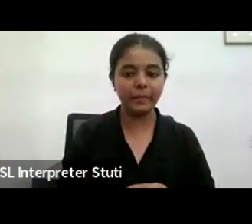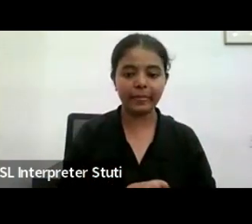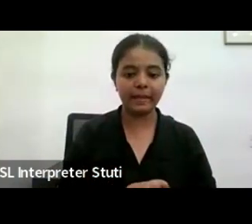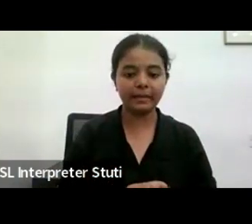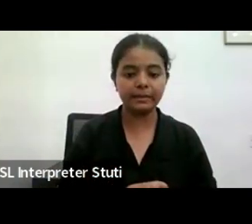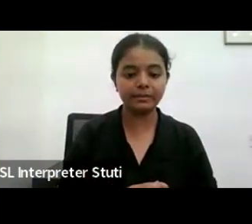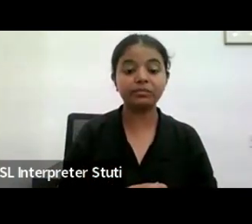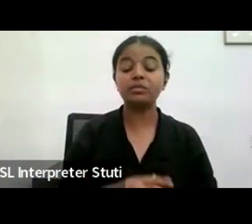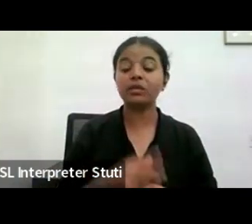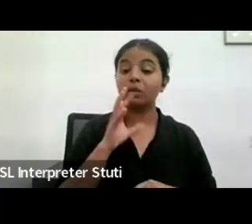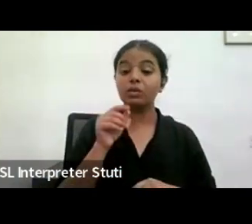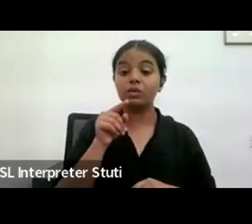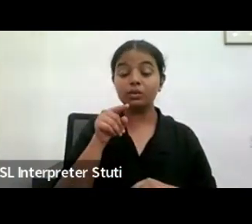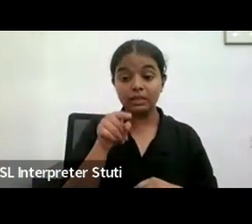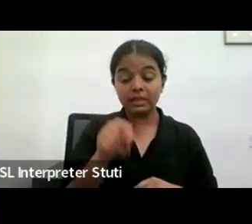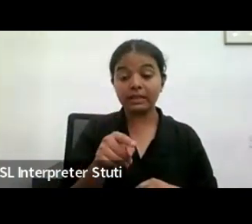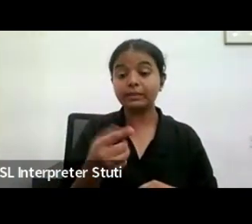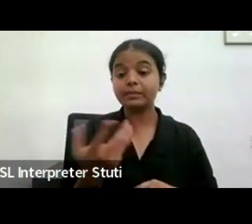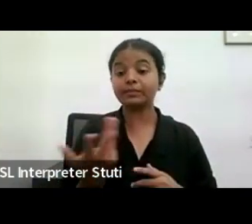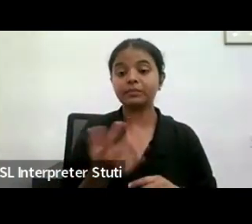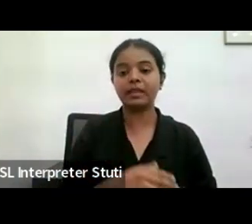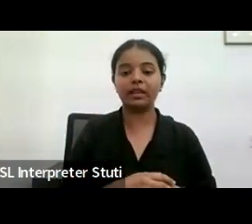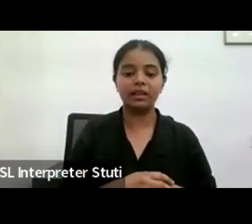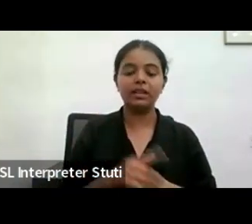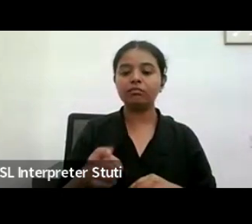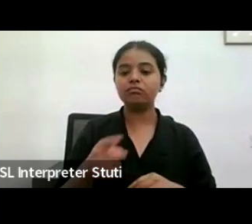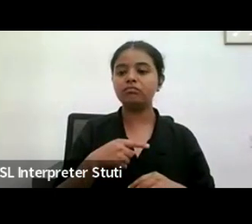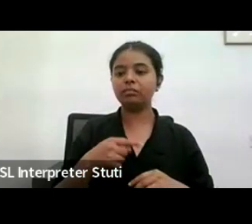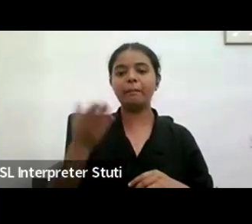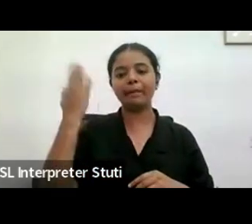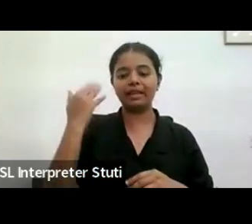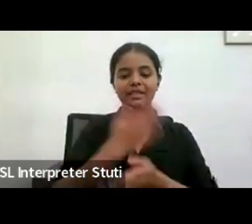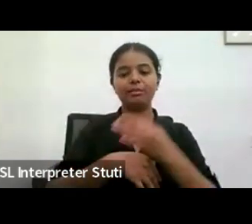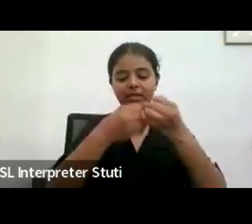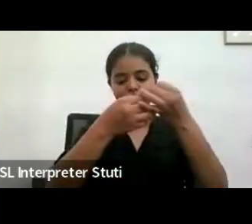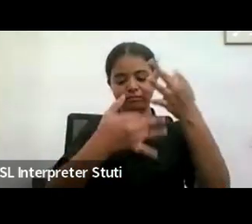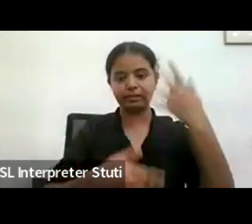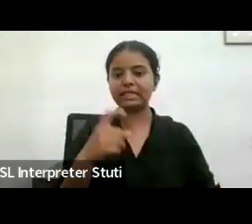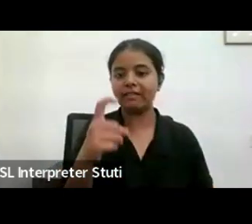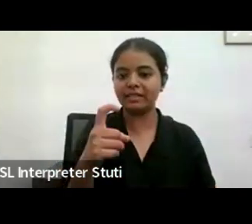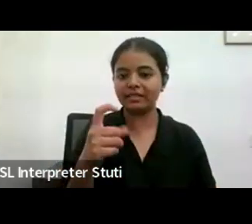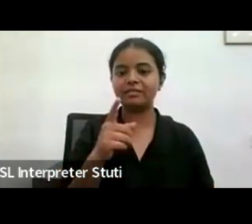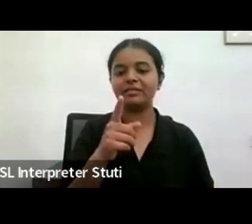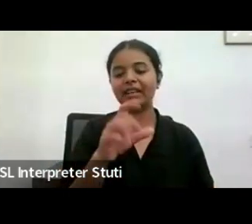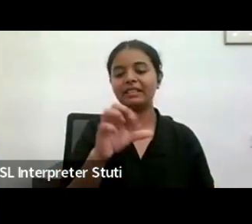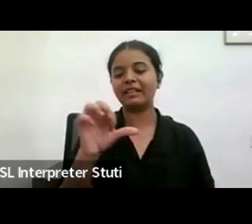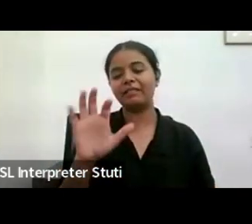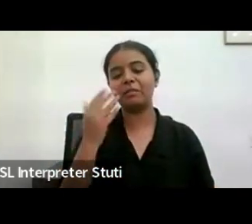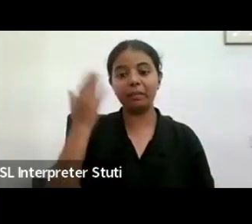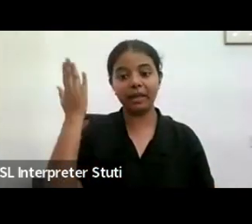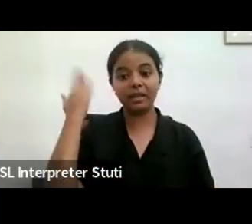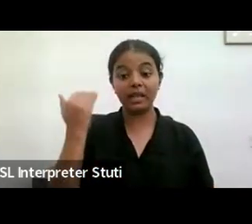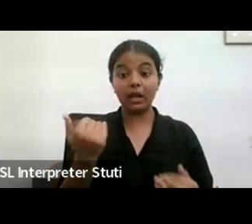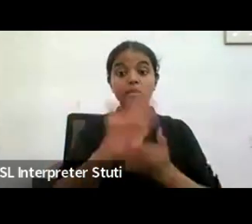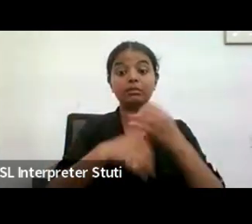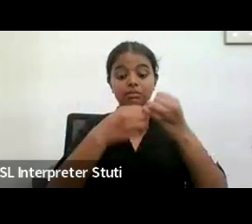the conditions. So from earlier, we had 7 conditions we recognized as disabilities. Today, we have 21 conditions that